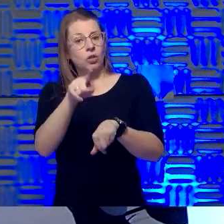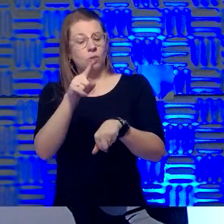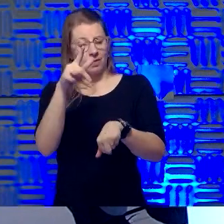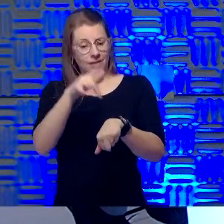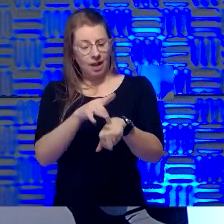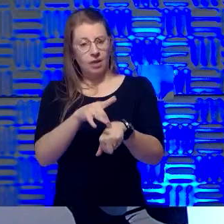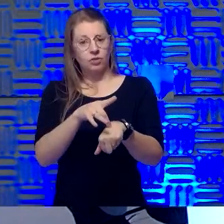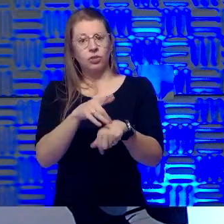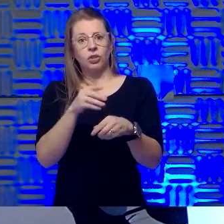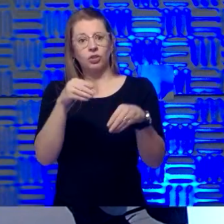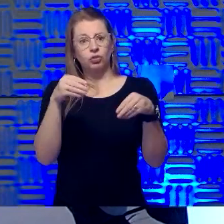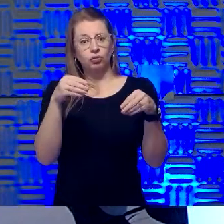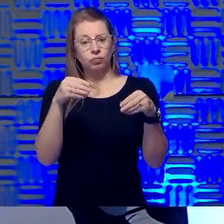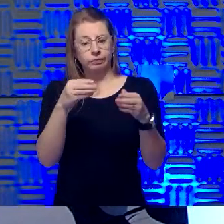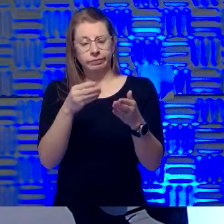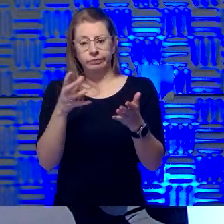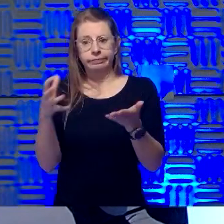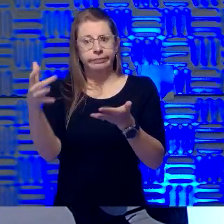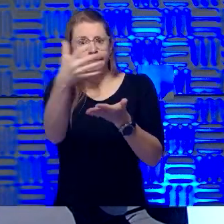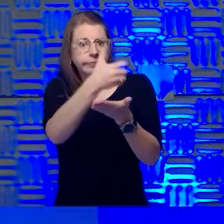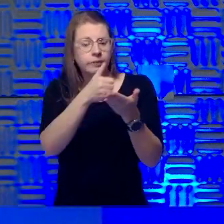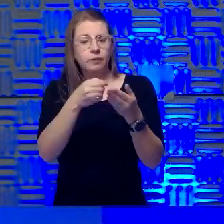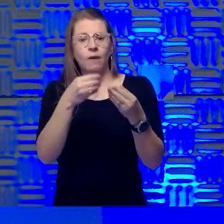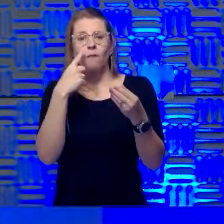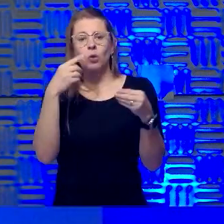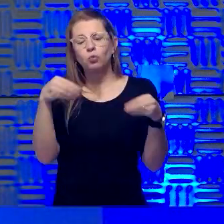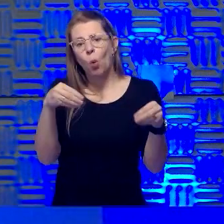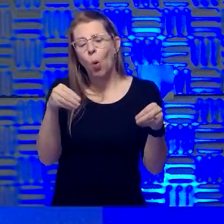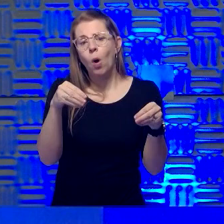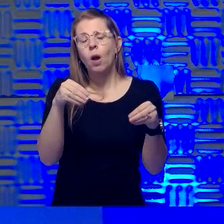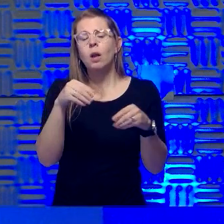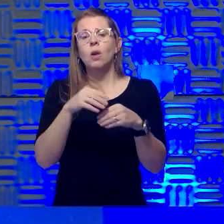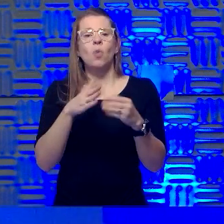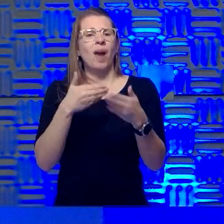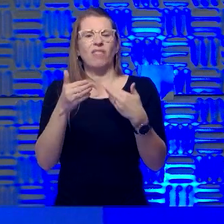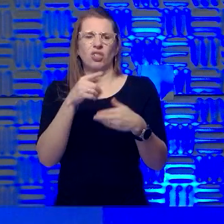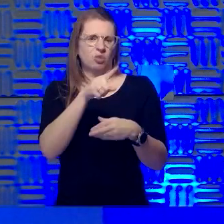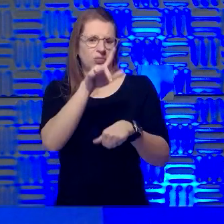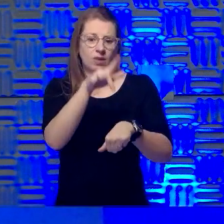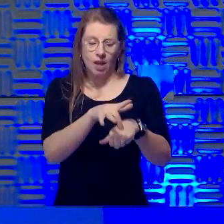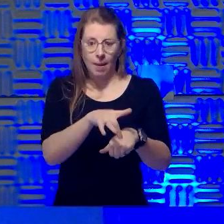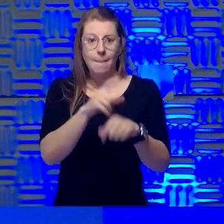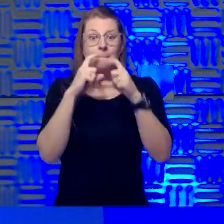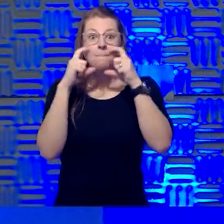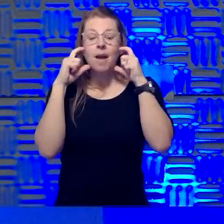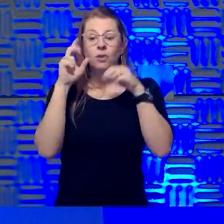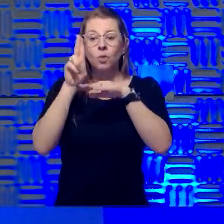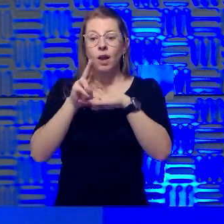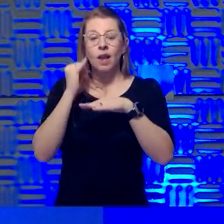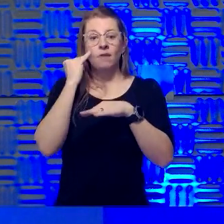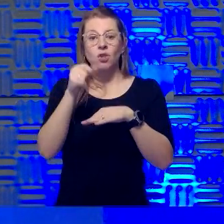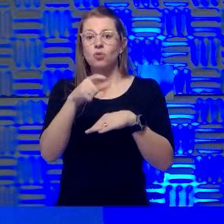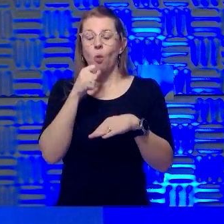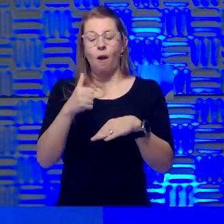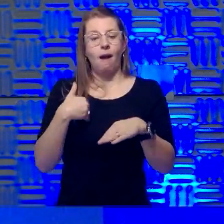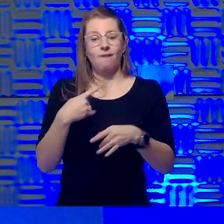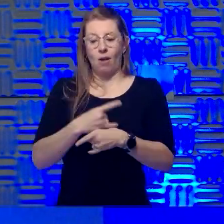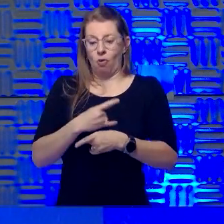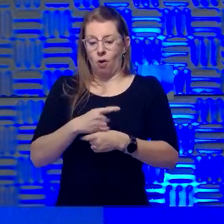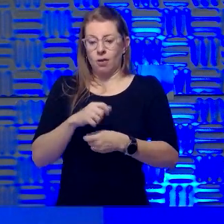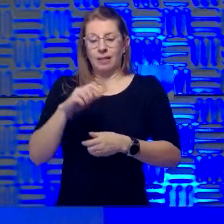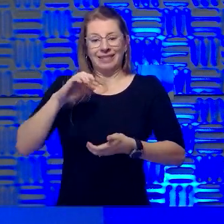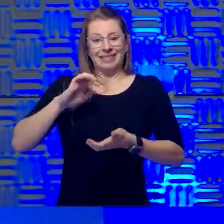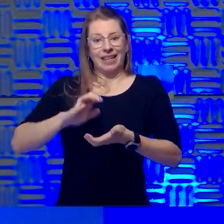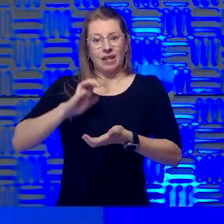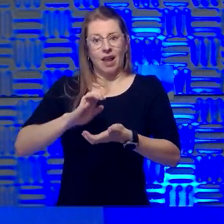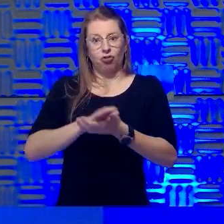in your cart, paying for things, wherever that store may be, and you are having a mask on, when you get into your car, if you don't have alcohol sanitizer, then go